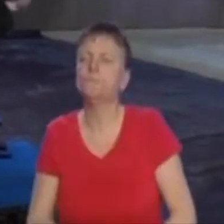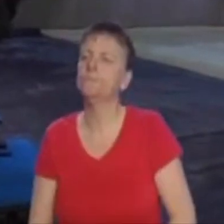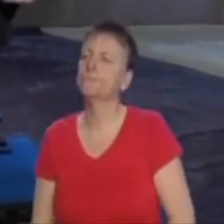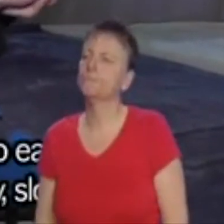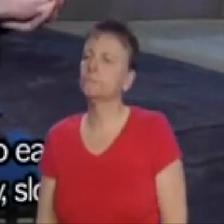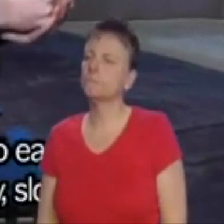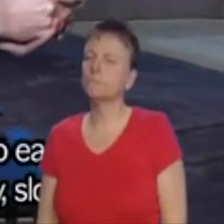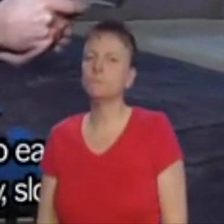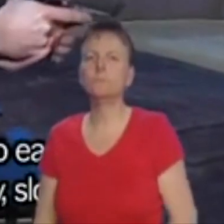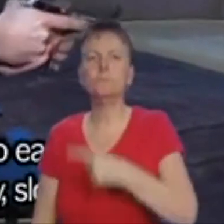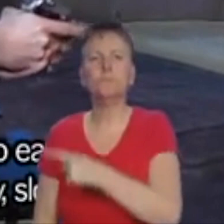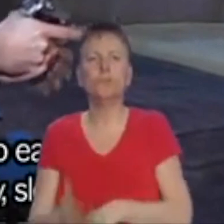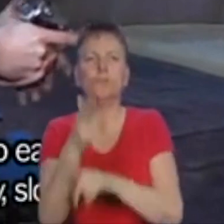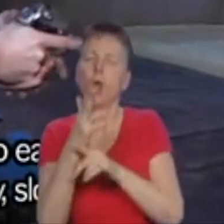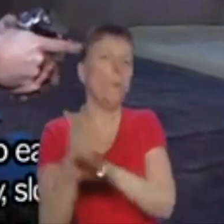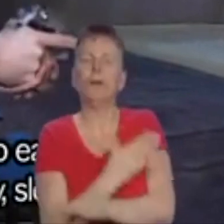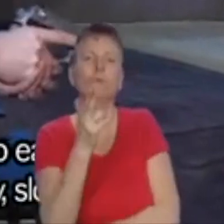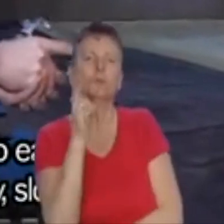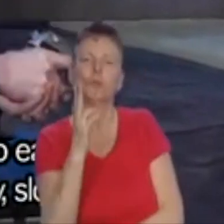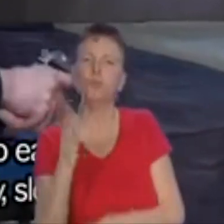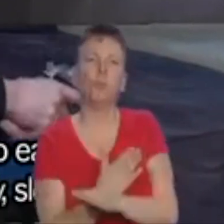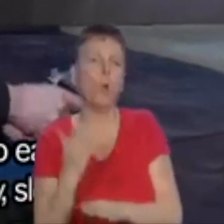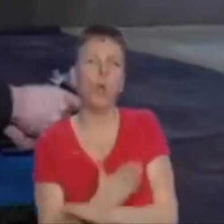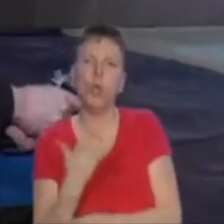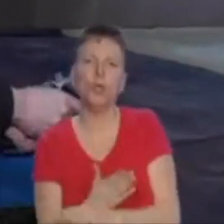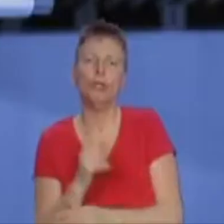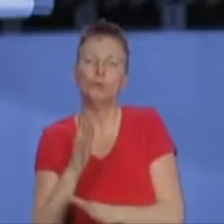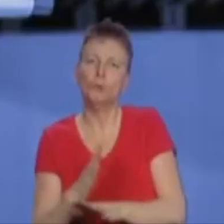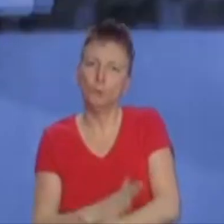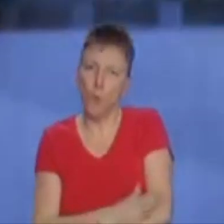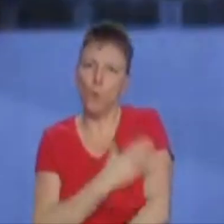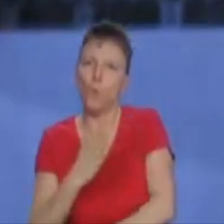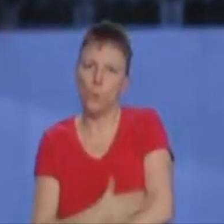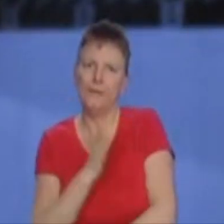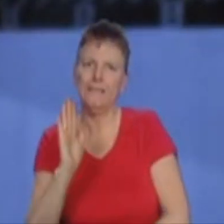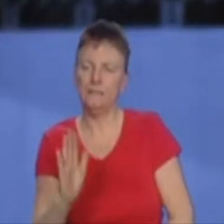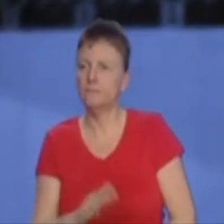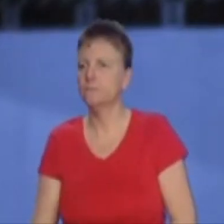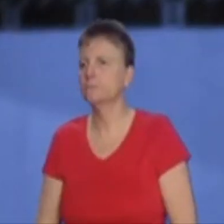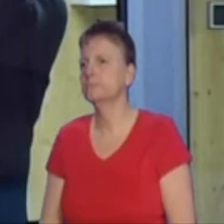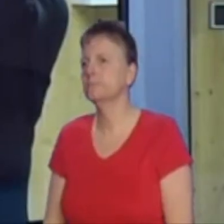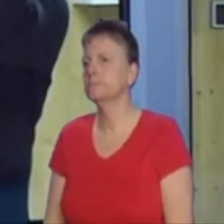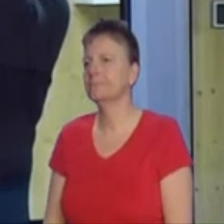Entre les coups, vous pouvez mettre votre doigt le long, vous le tenez toujours votre arme. Voilà.